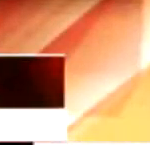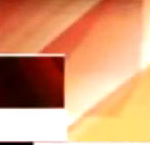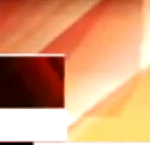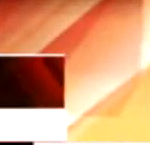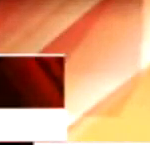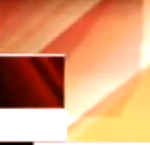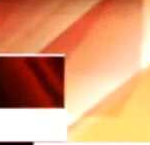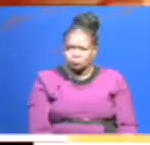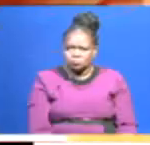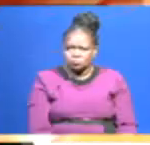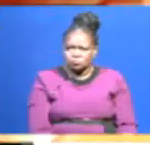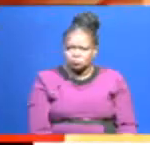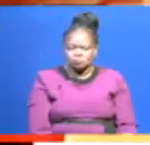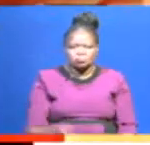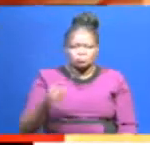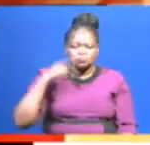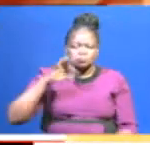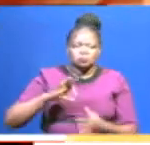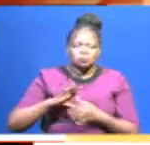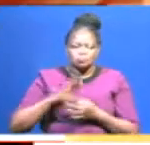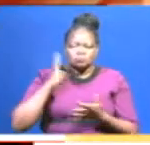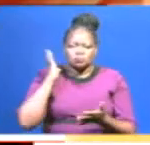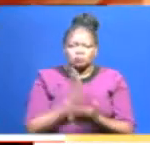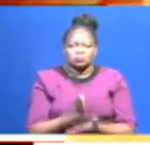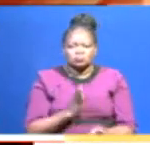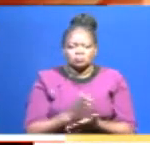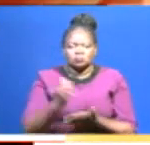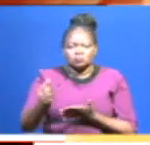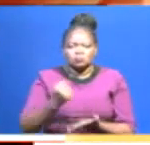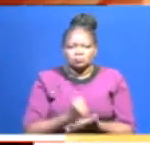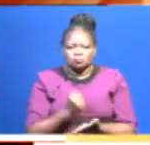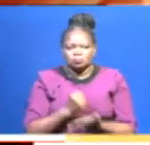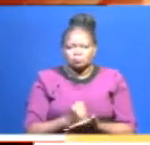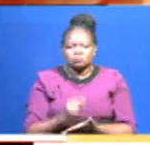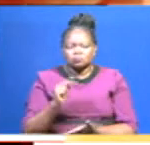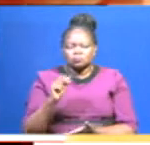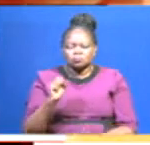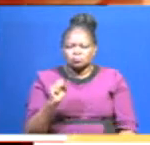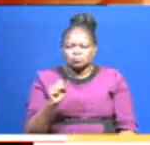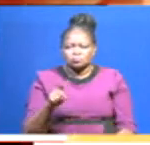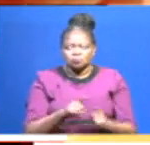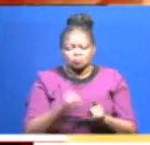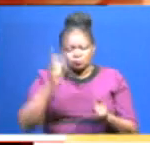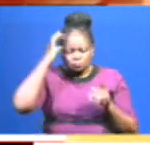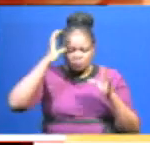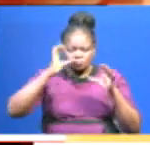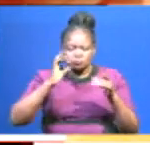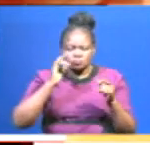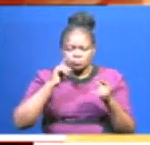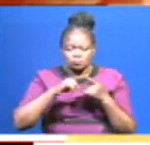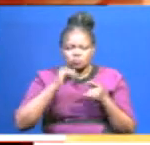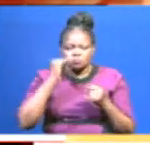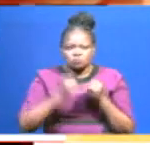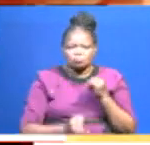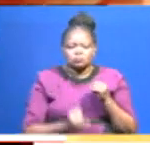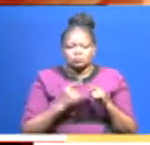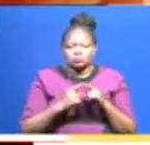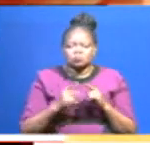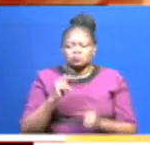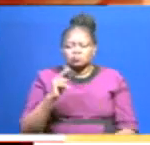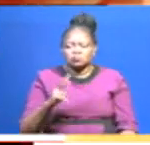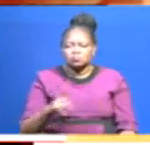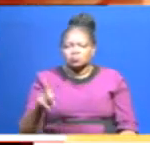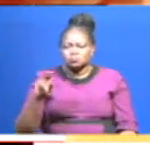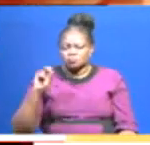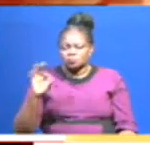In sports, Mathare United has confirmed the appointment of Collins Omondi as head coach until the end of the